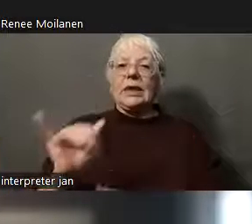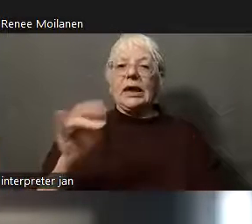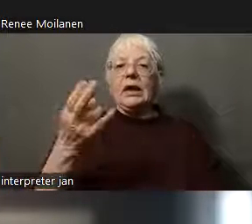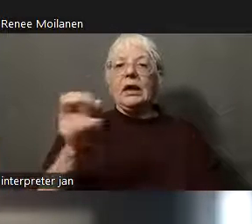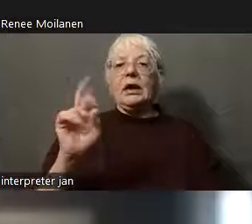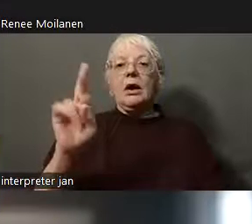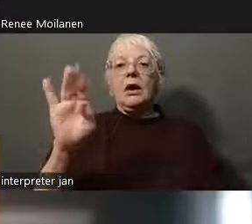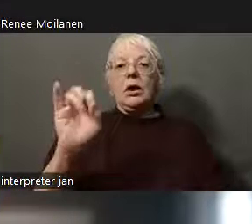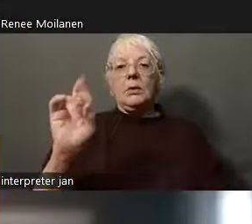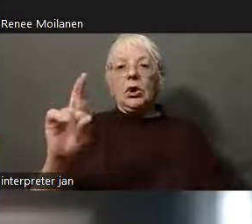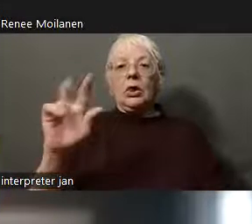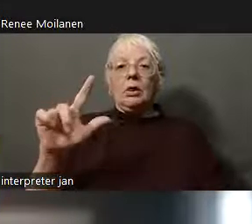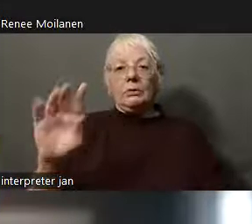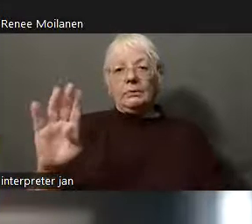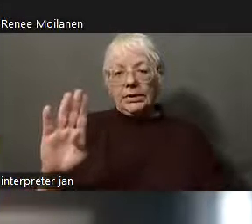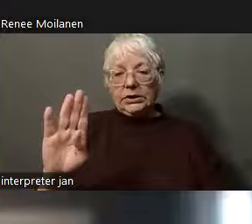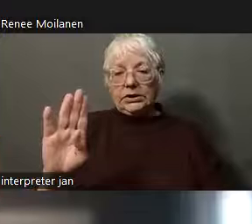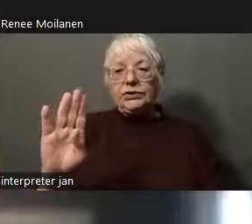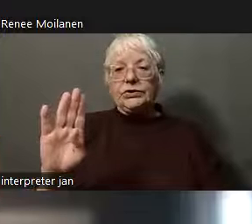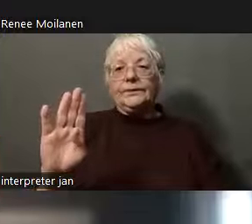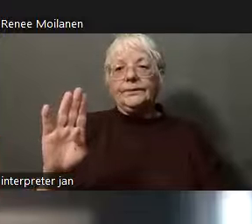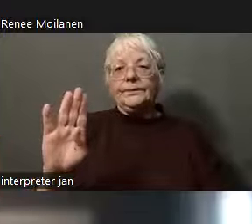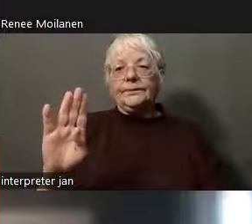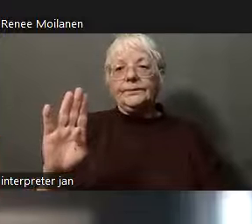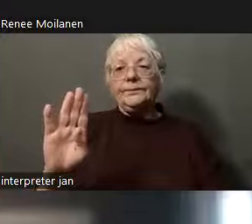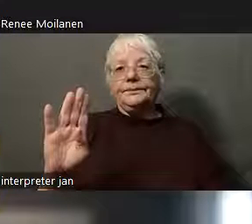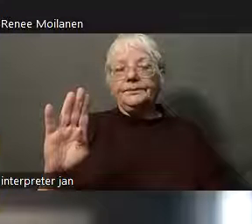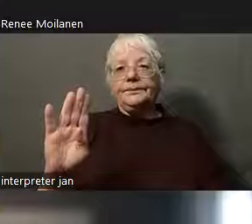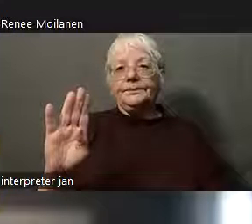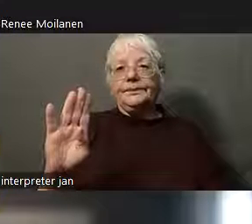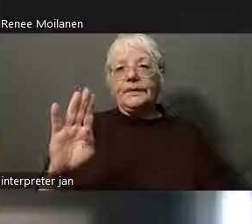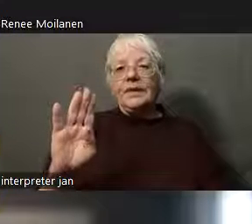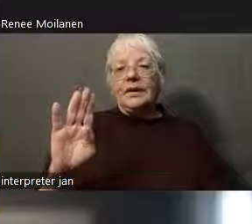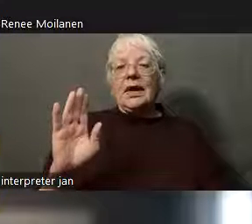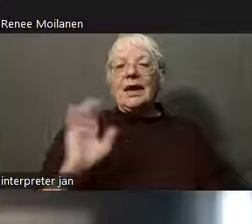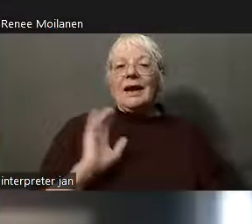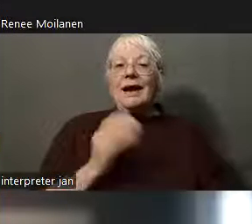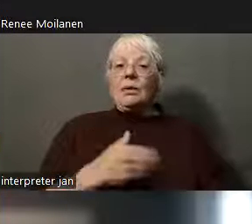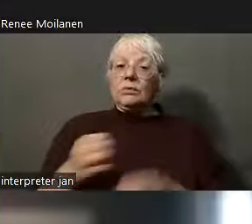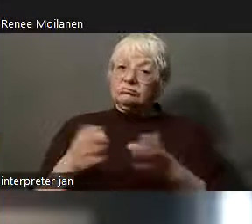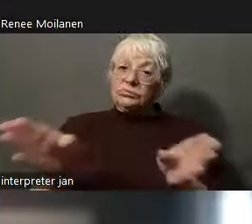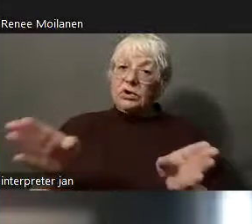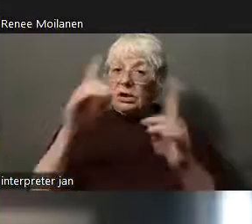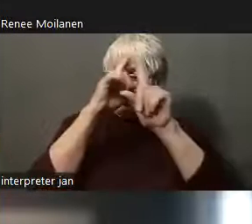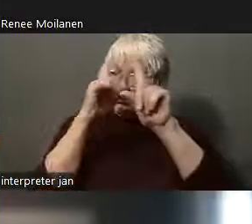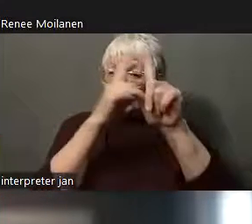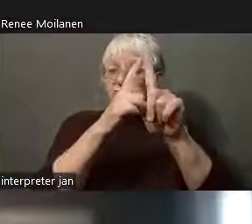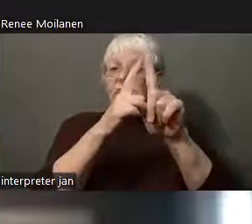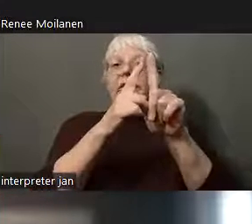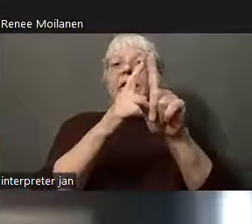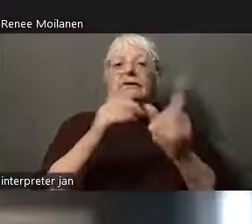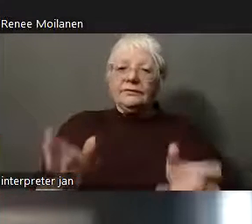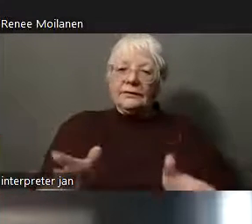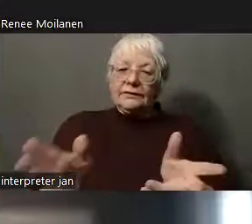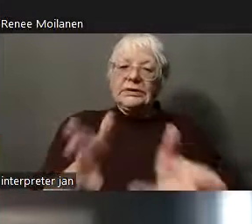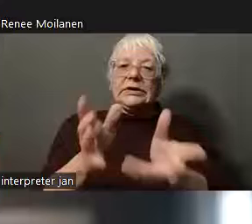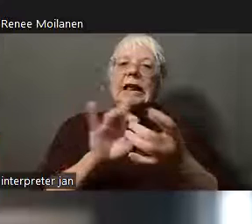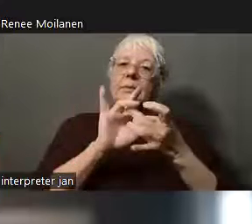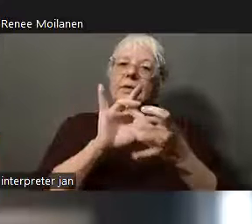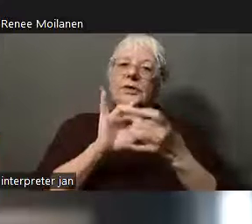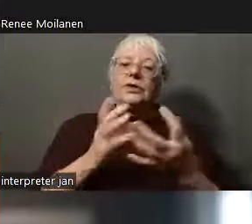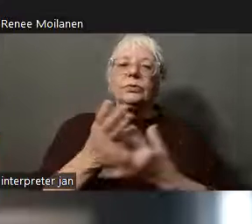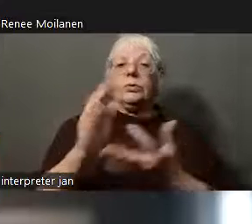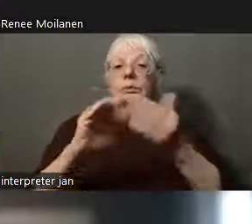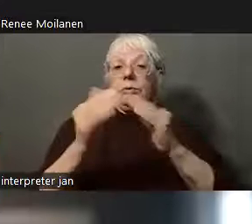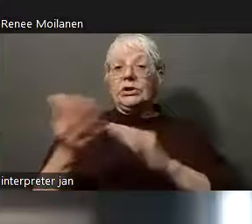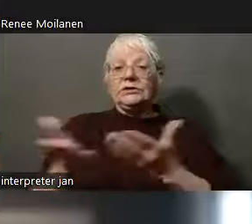Long Beach. And in addition to our broader mission of fostering empathy through community service, we're also